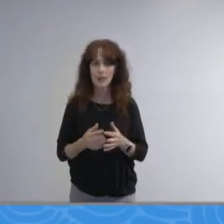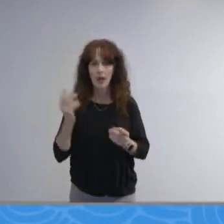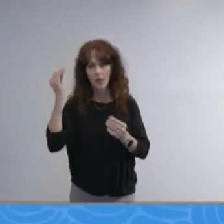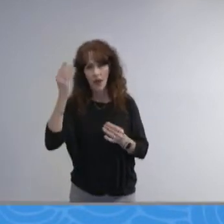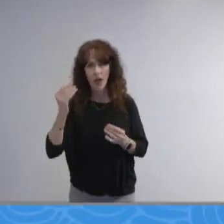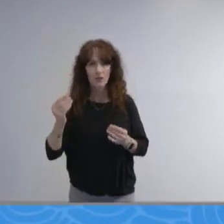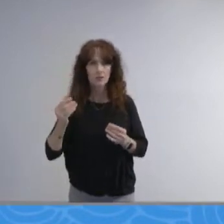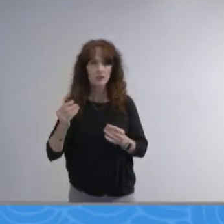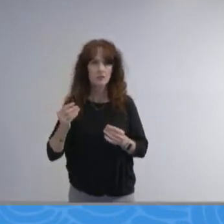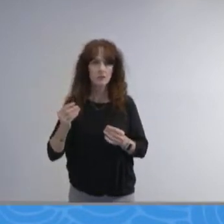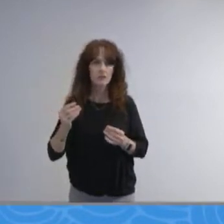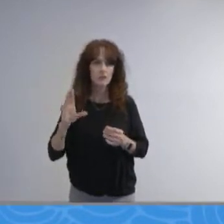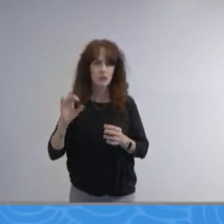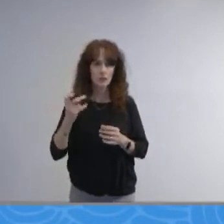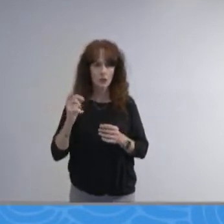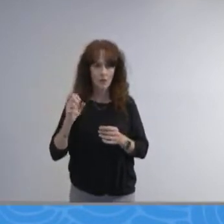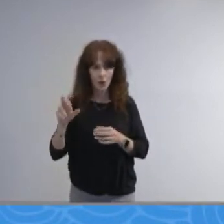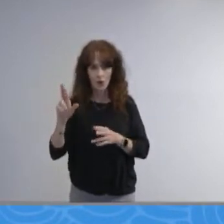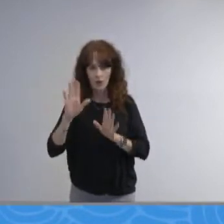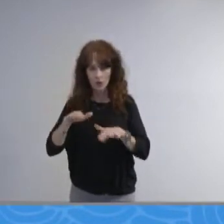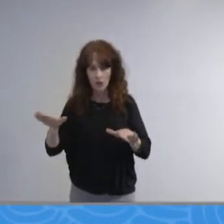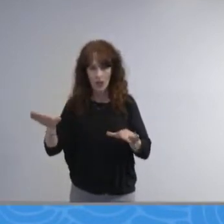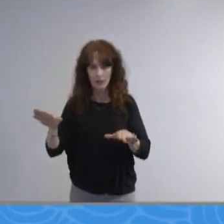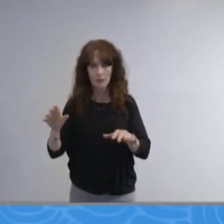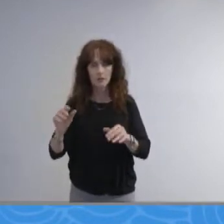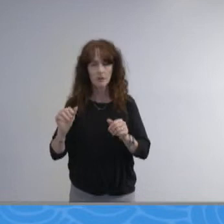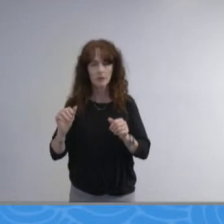of conserving their child, so we can provide more information